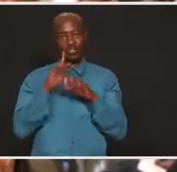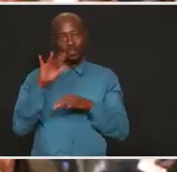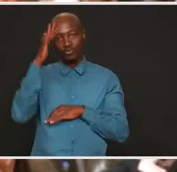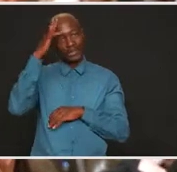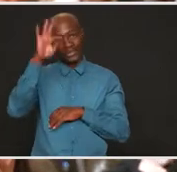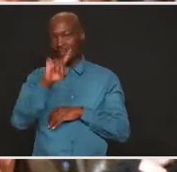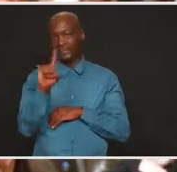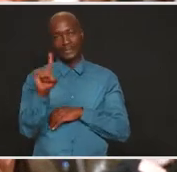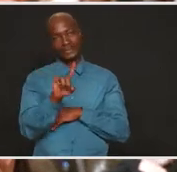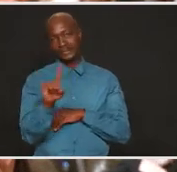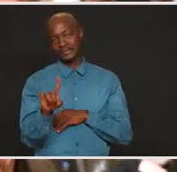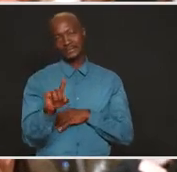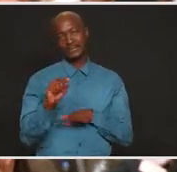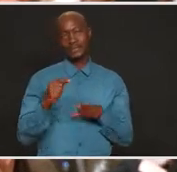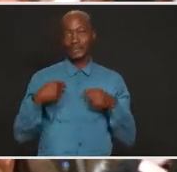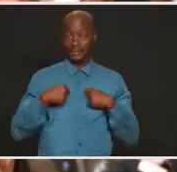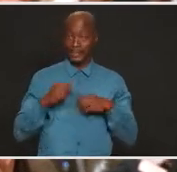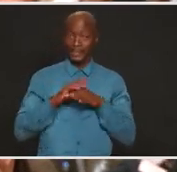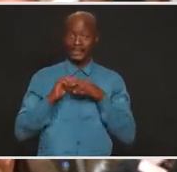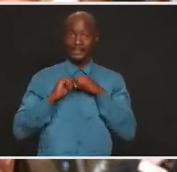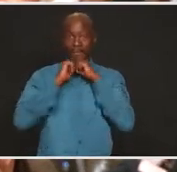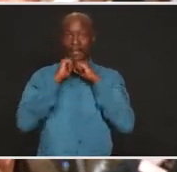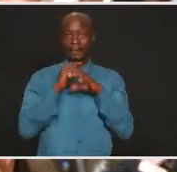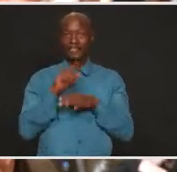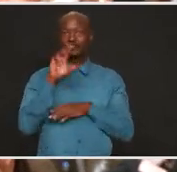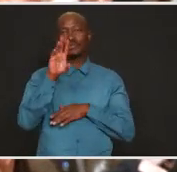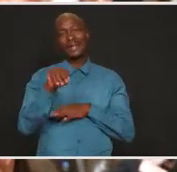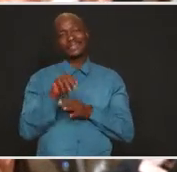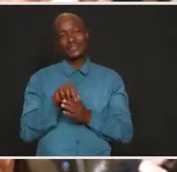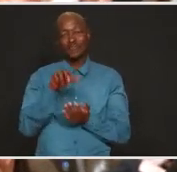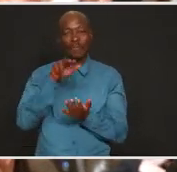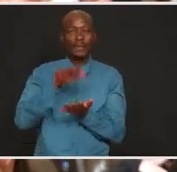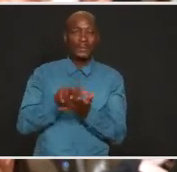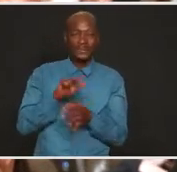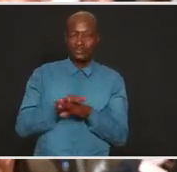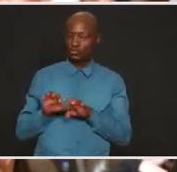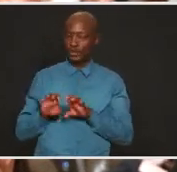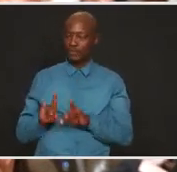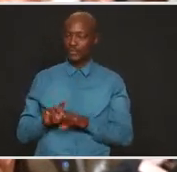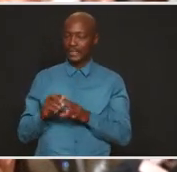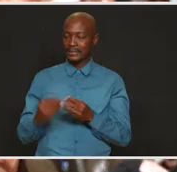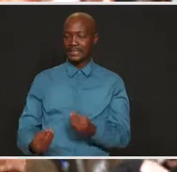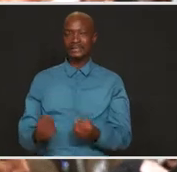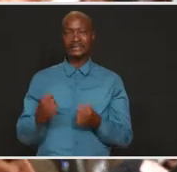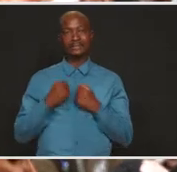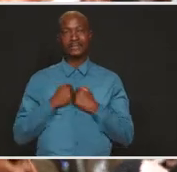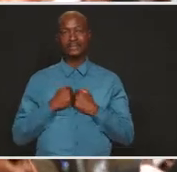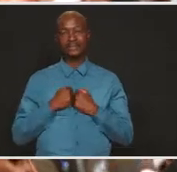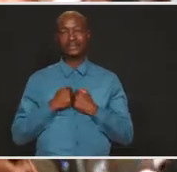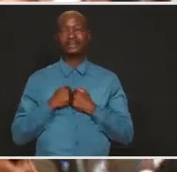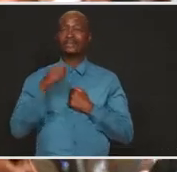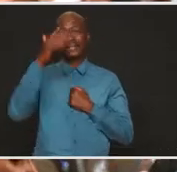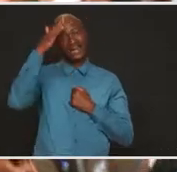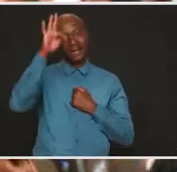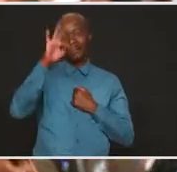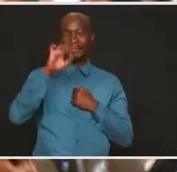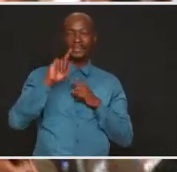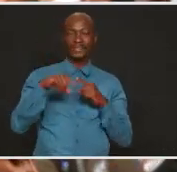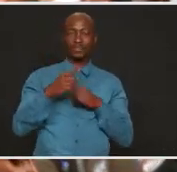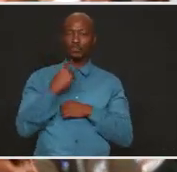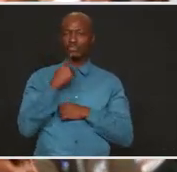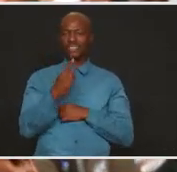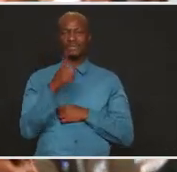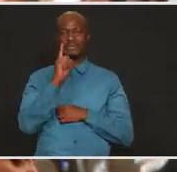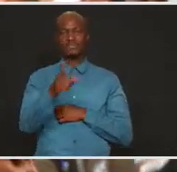government I as a parent should not be asking for permission to educate my child government cannot dictate